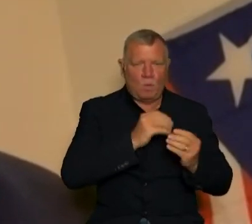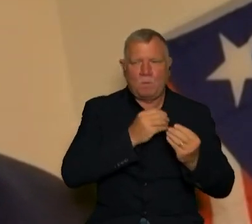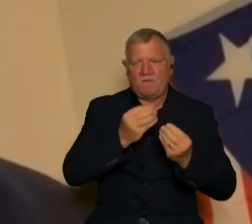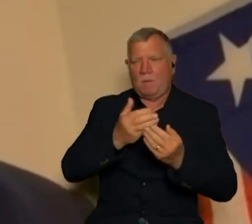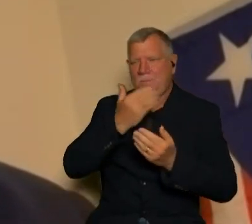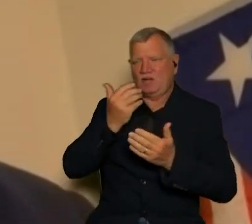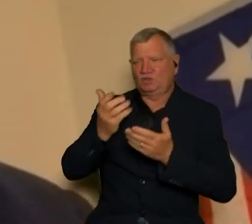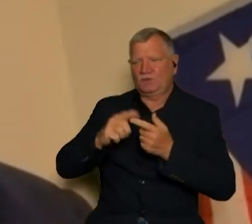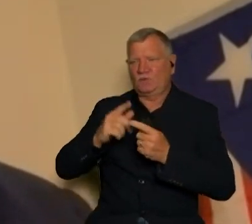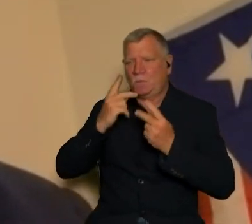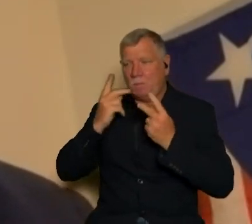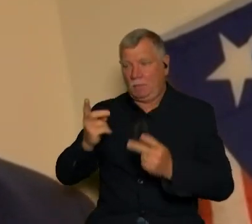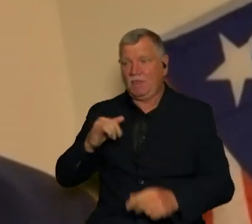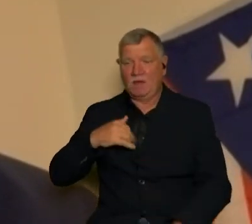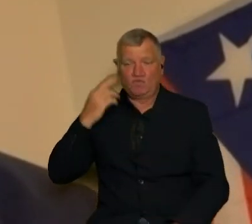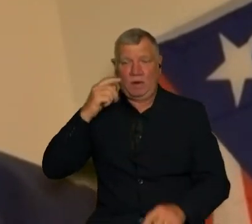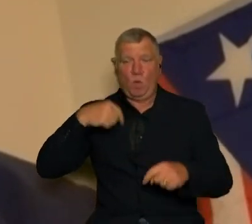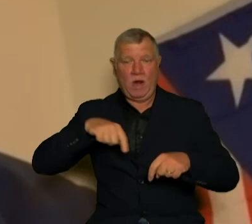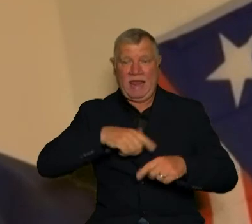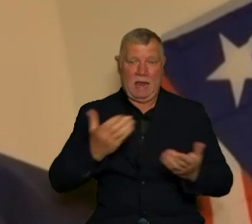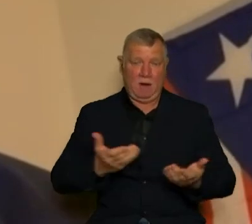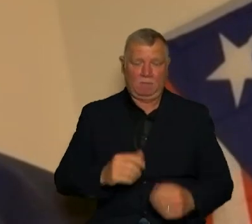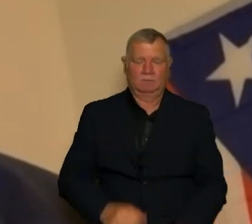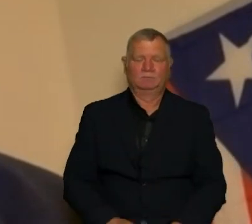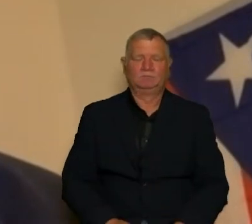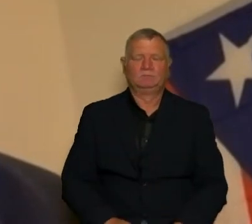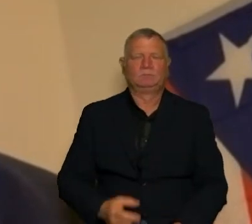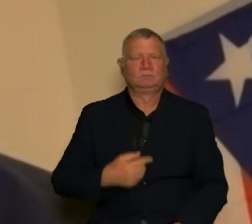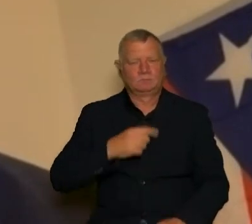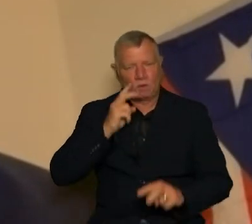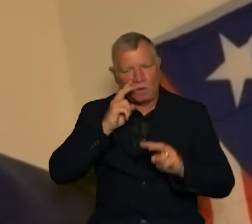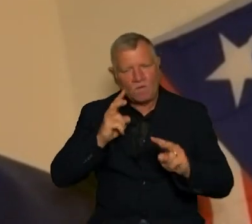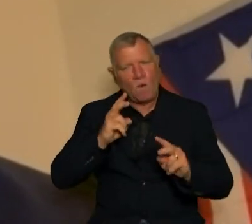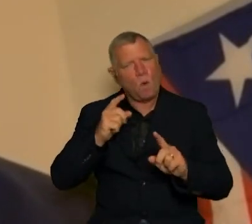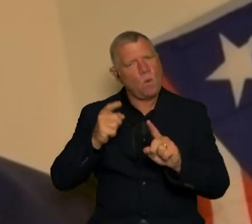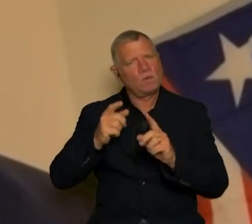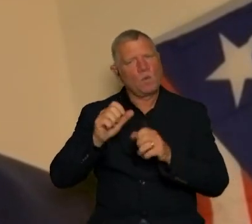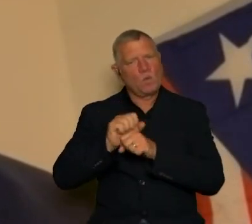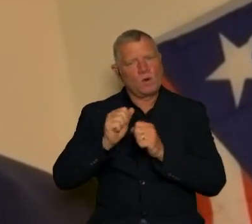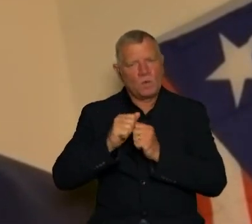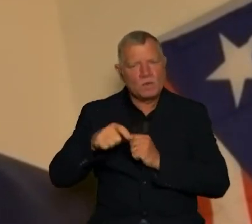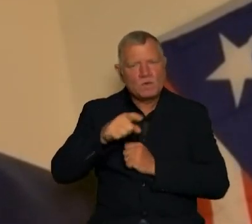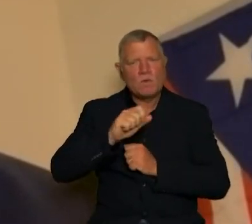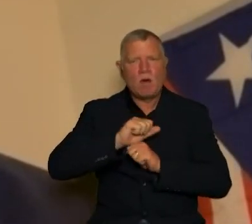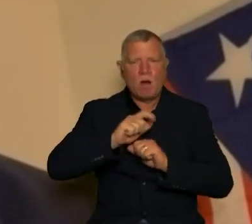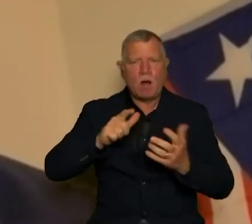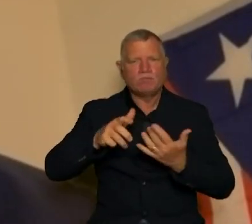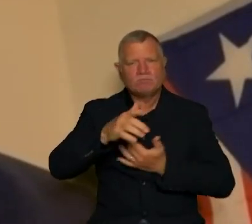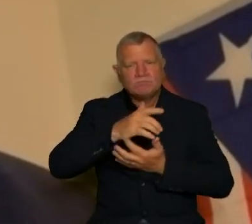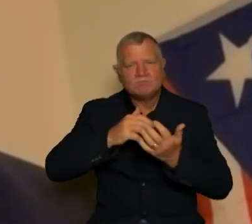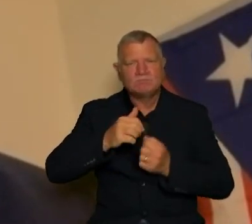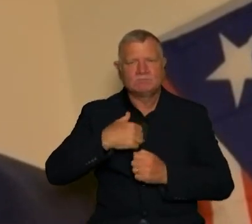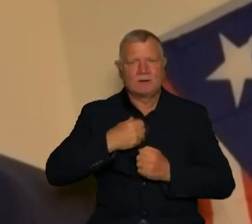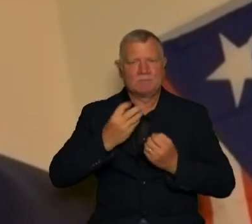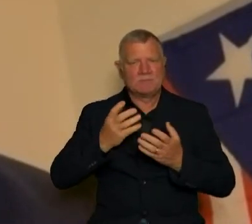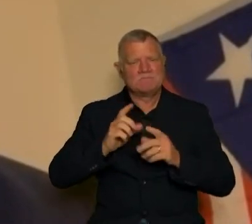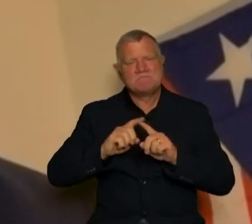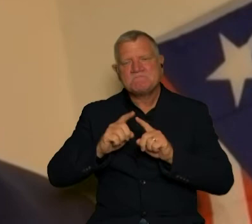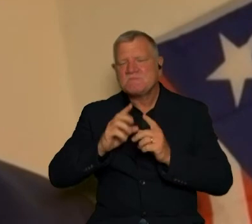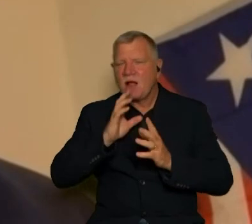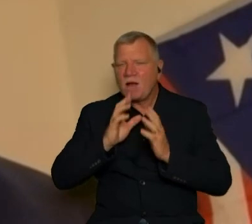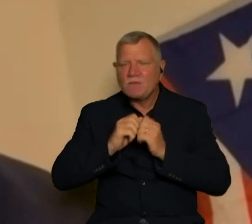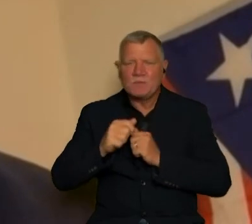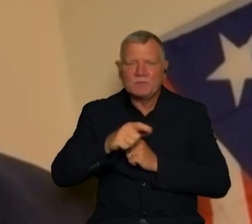public, which is why we're here. I look forward to working with you, all of you. I've had several conversations